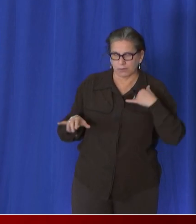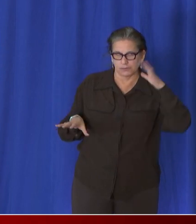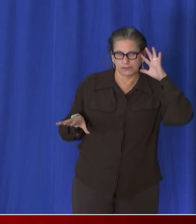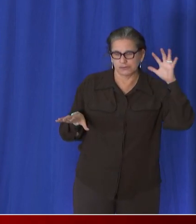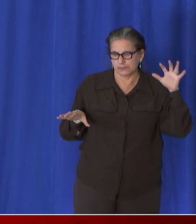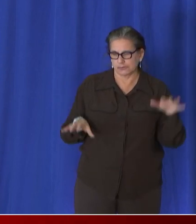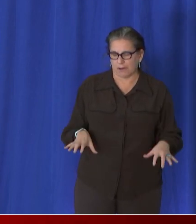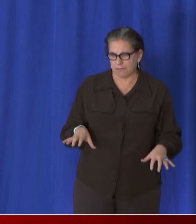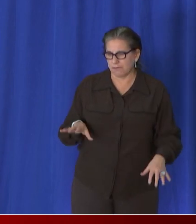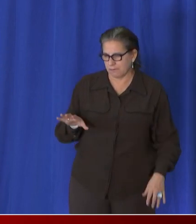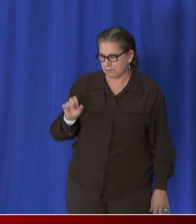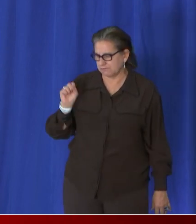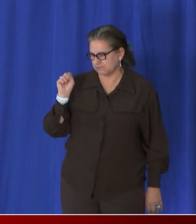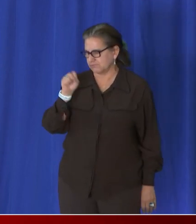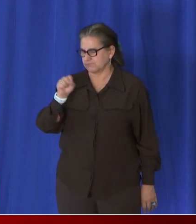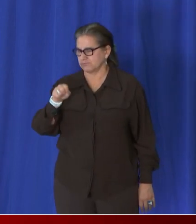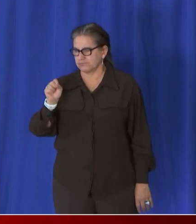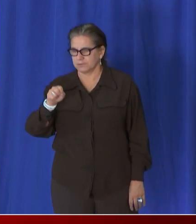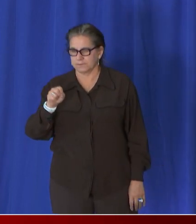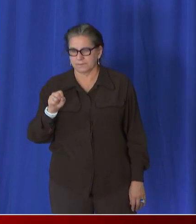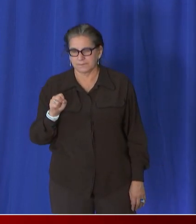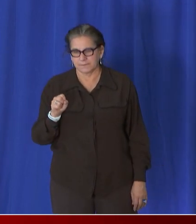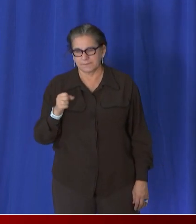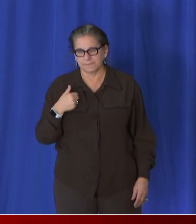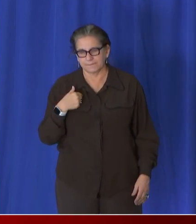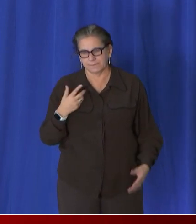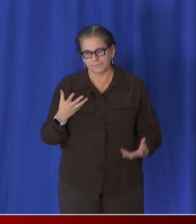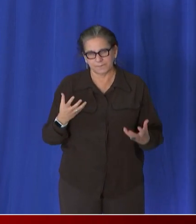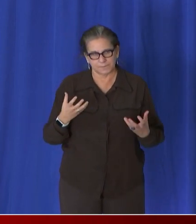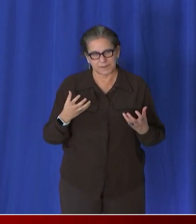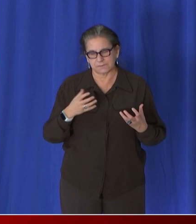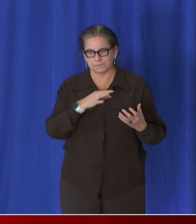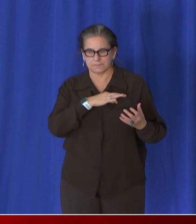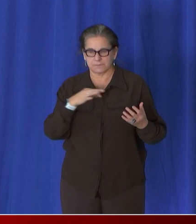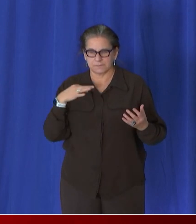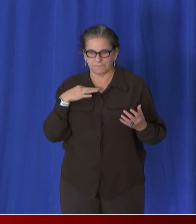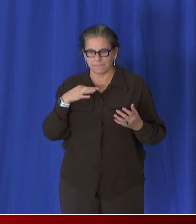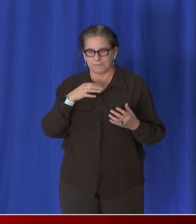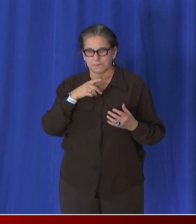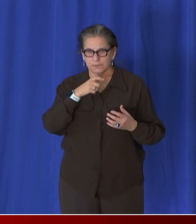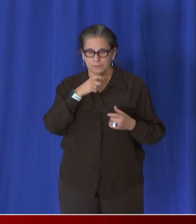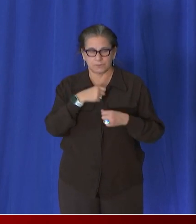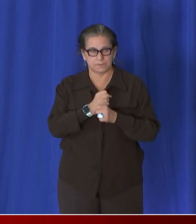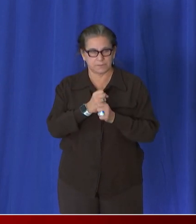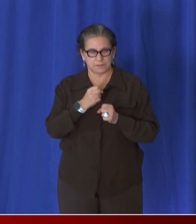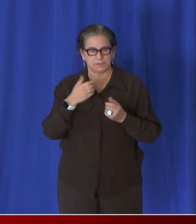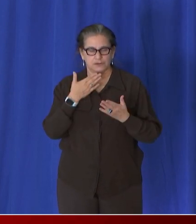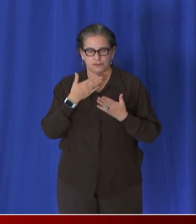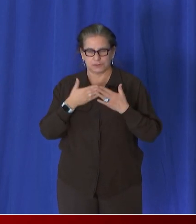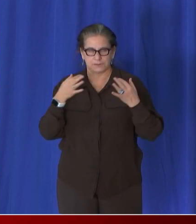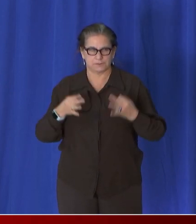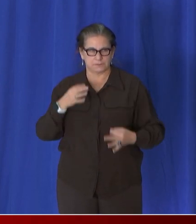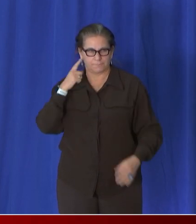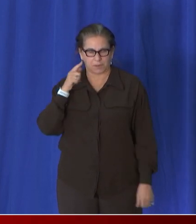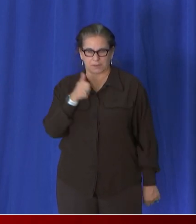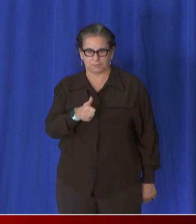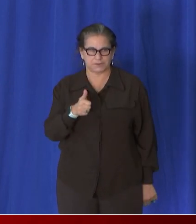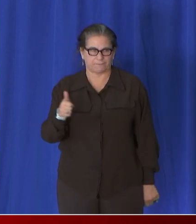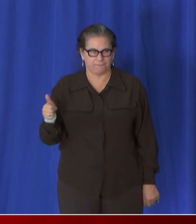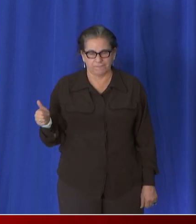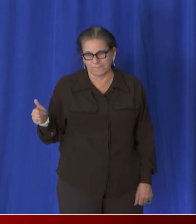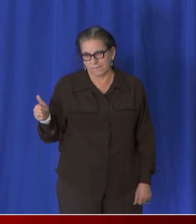want personnel who will make good decisions, and the management of the school, we think,